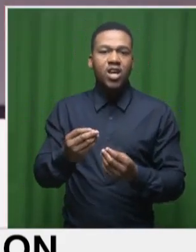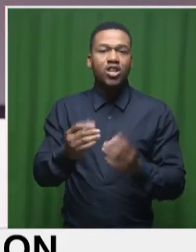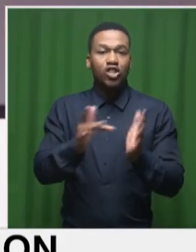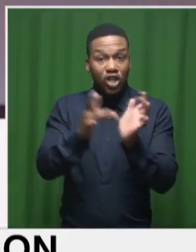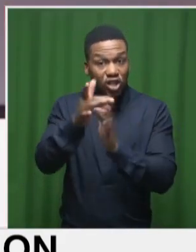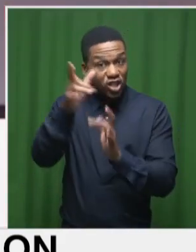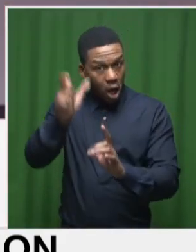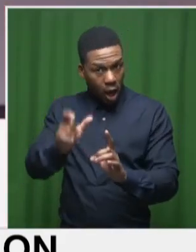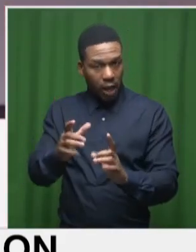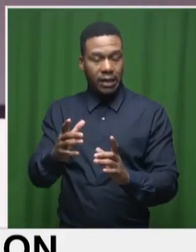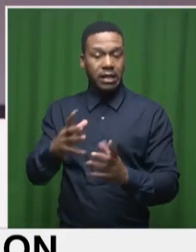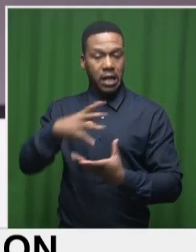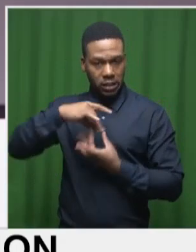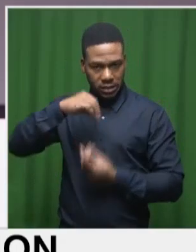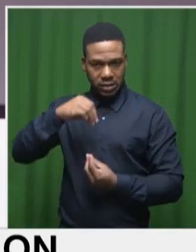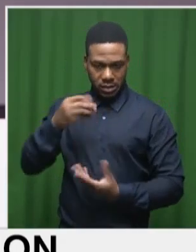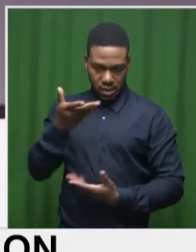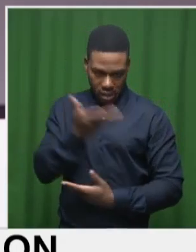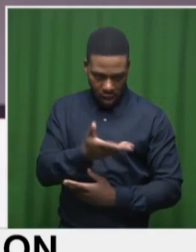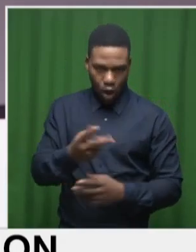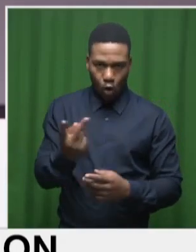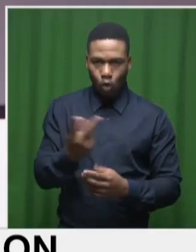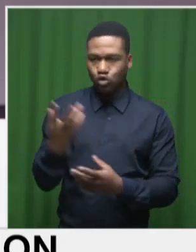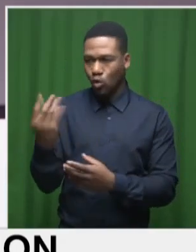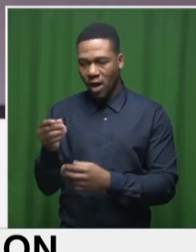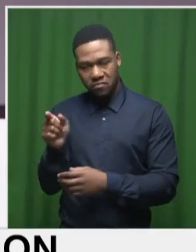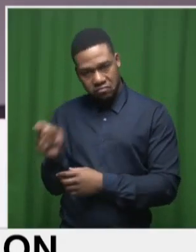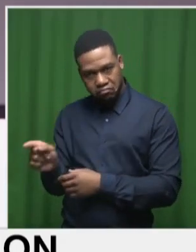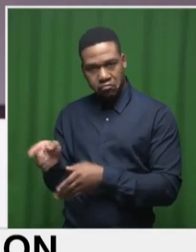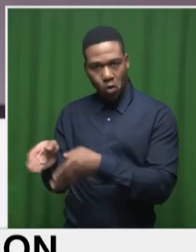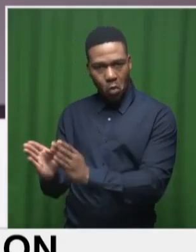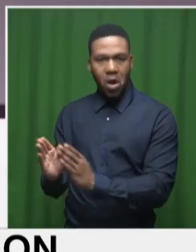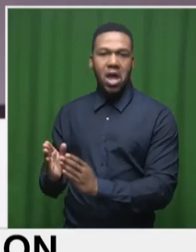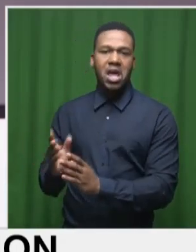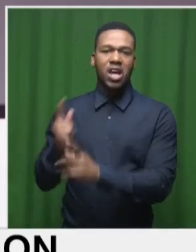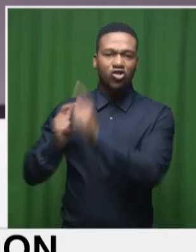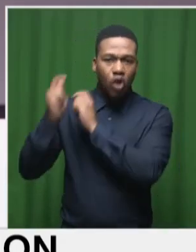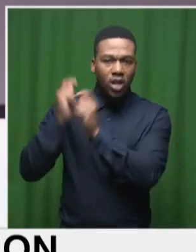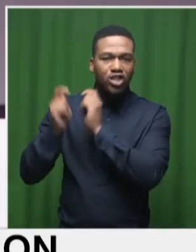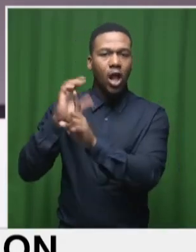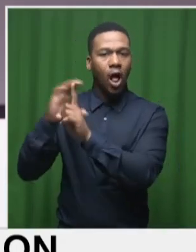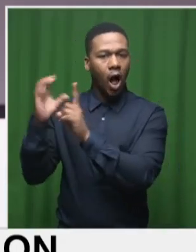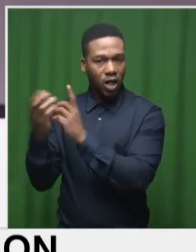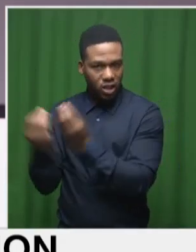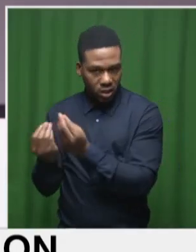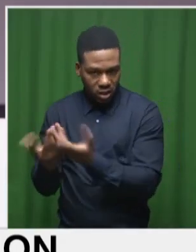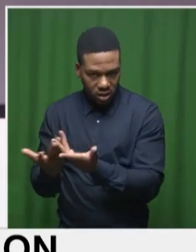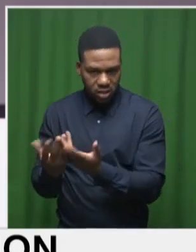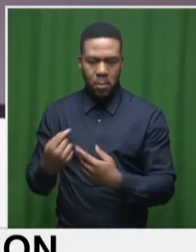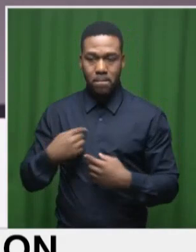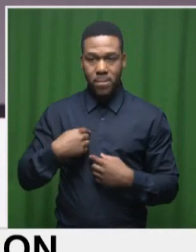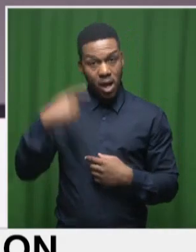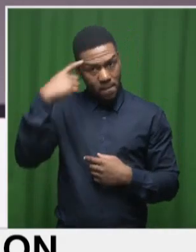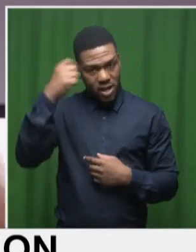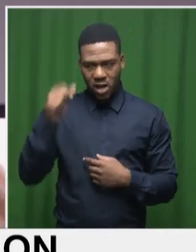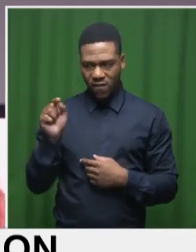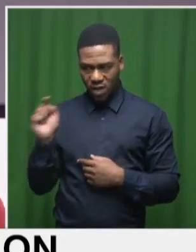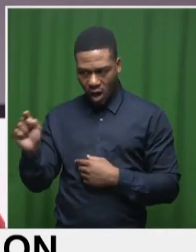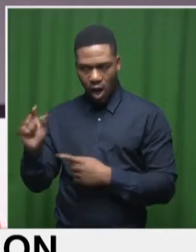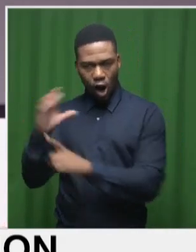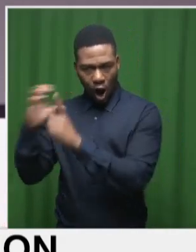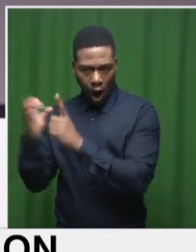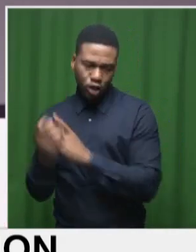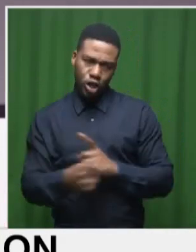have the traditional aspect of things, you know. So for me, I was raised in believing that these two things can coexist. So it was